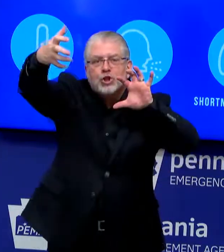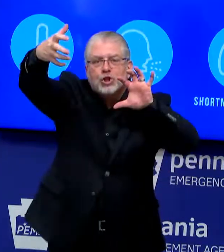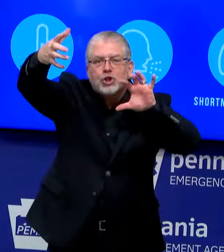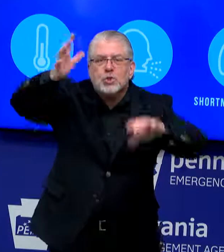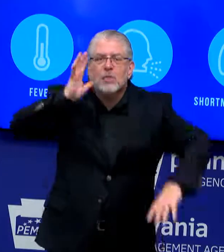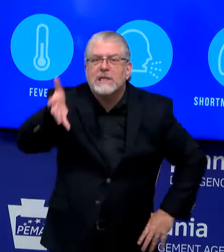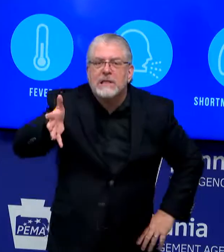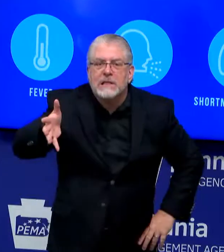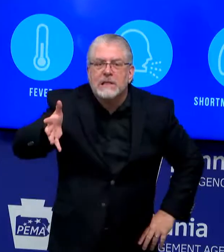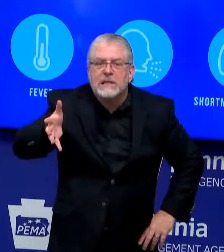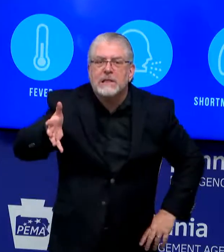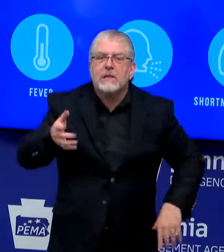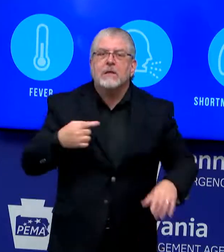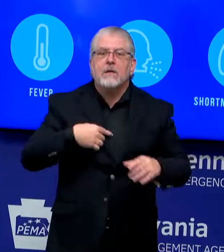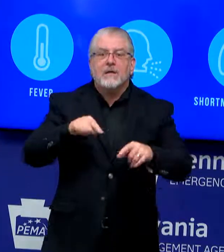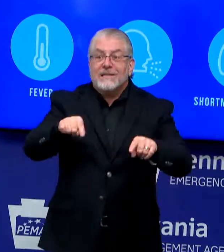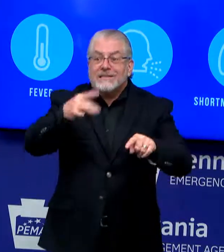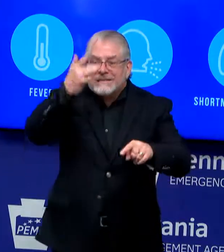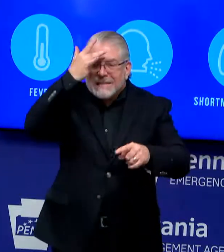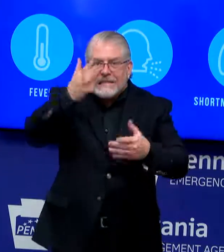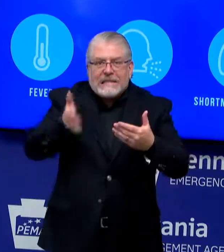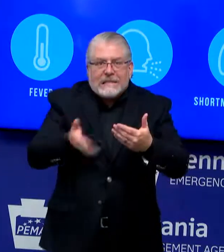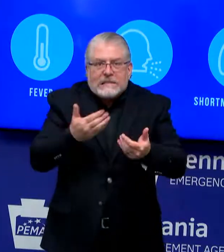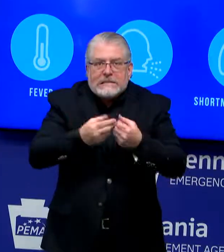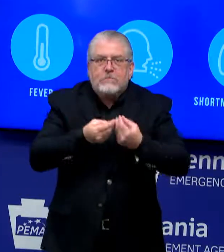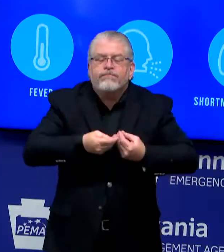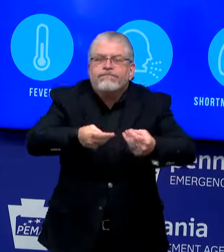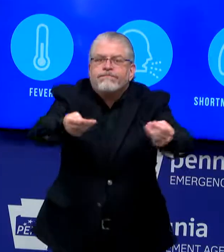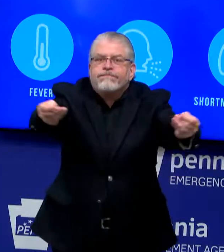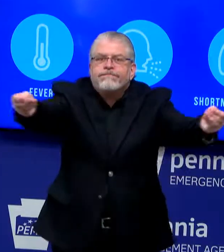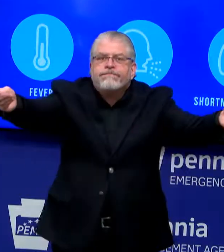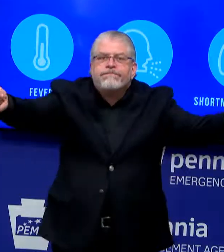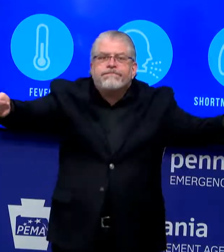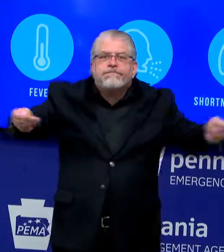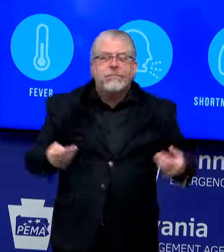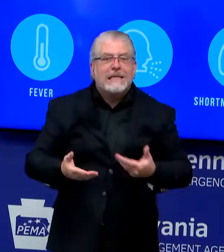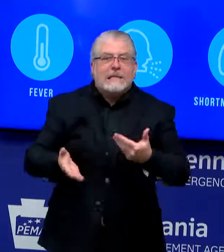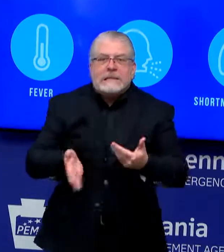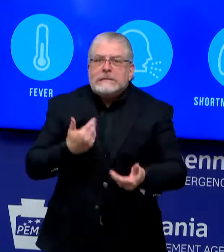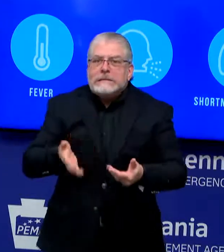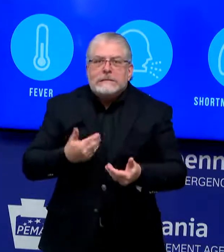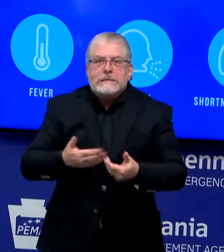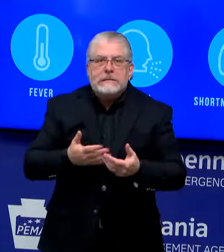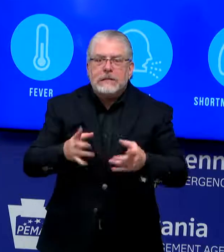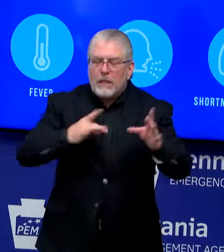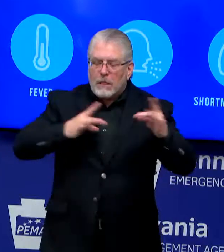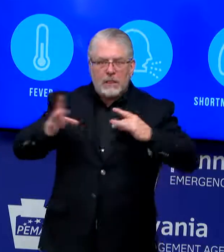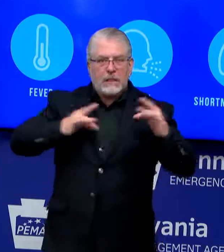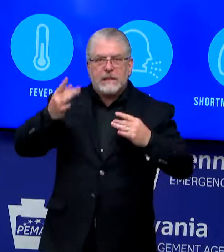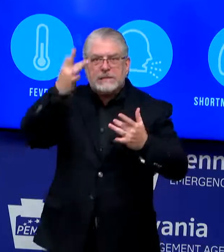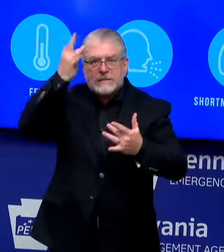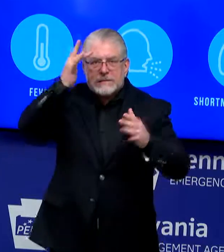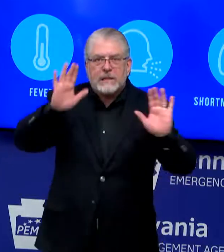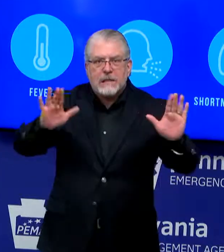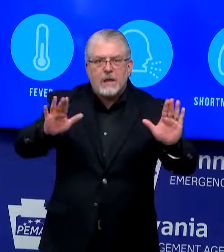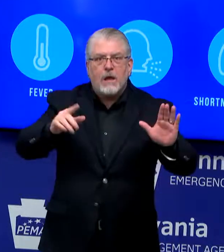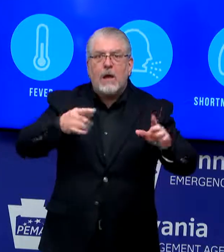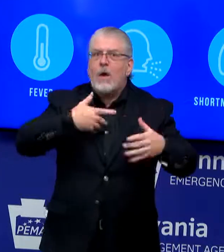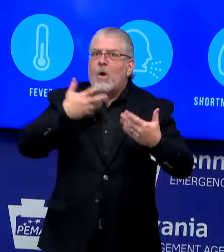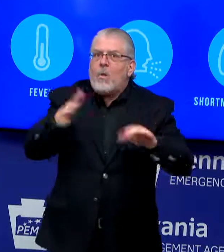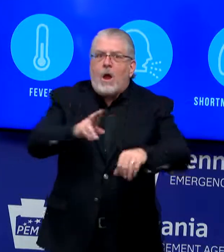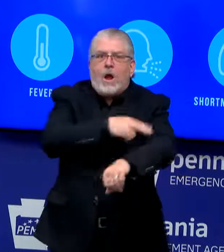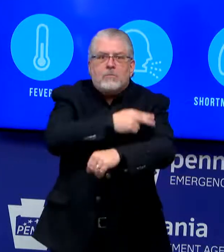we spread it, then we're going to overwhelm the healthcare system, and the peak, whenever it comes, is going to be just